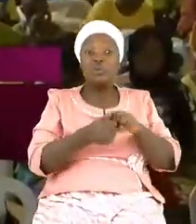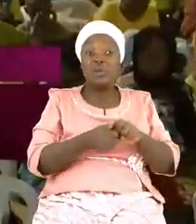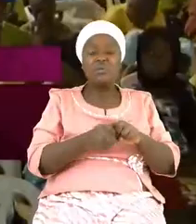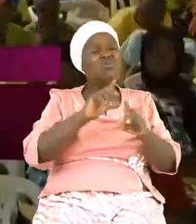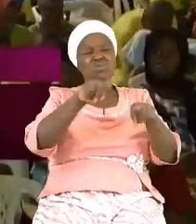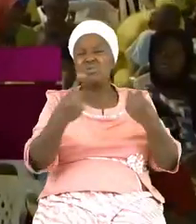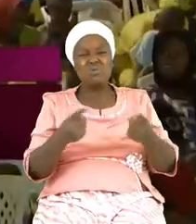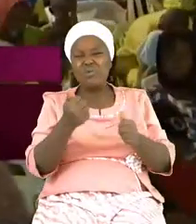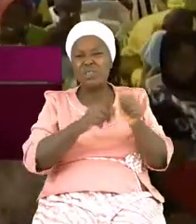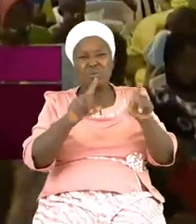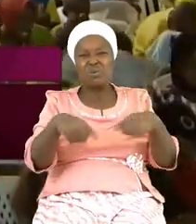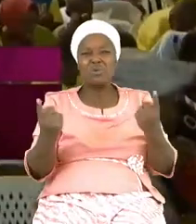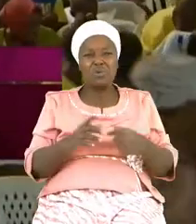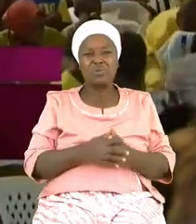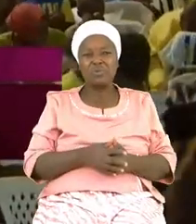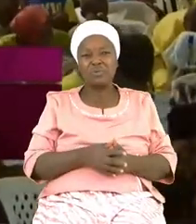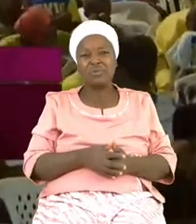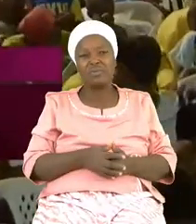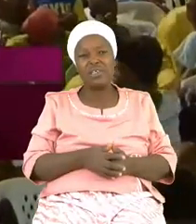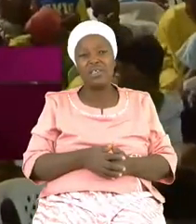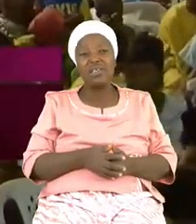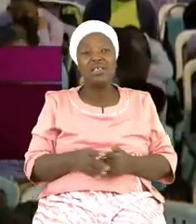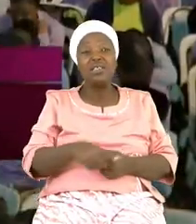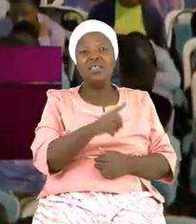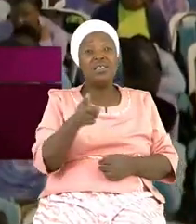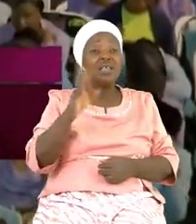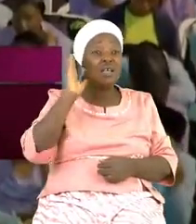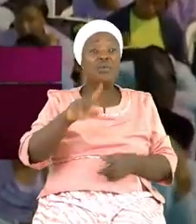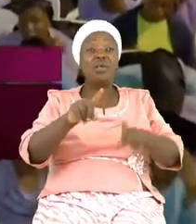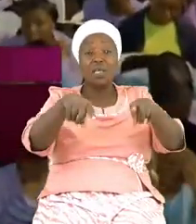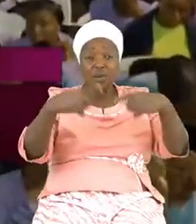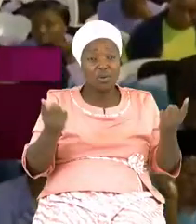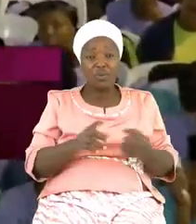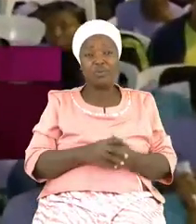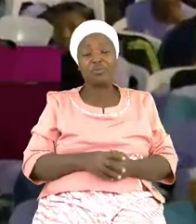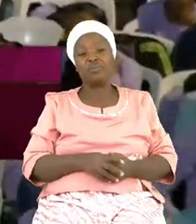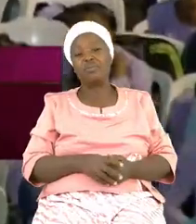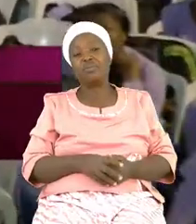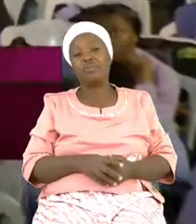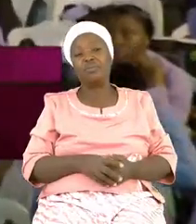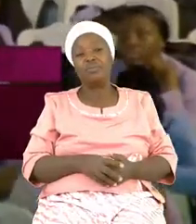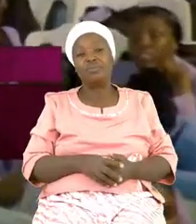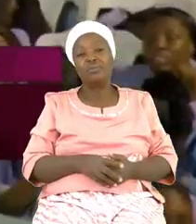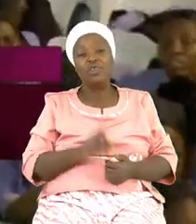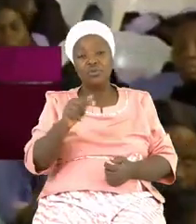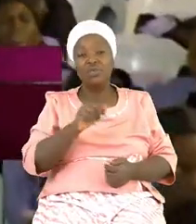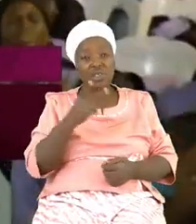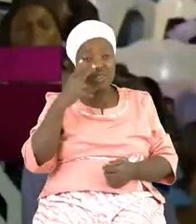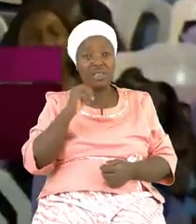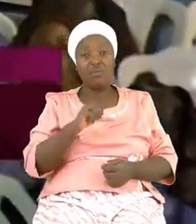They will be offloaded. Say, they will be offloaded. You will see them no more.